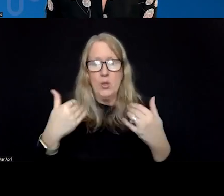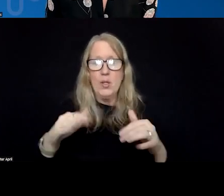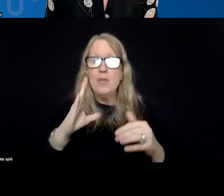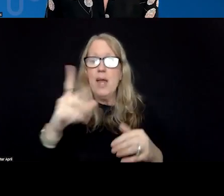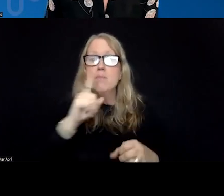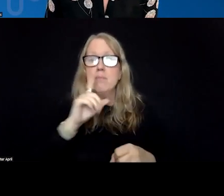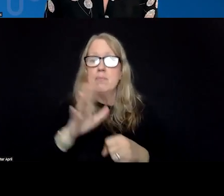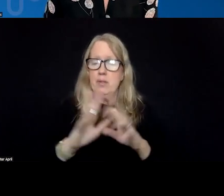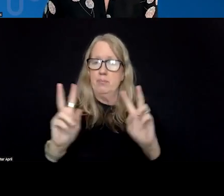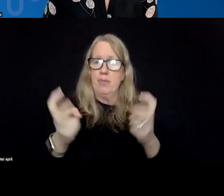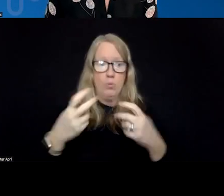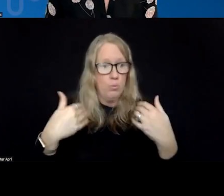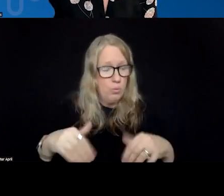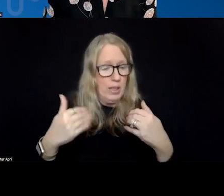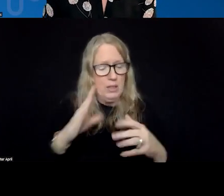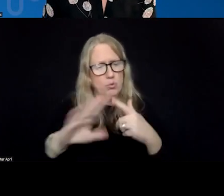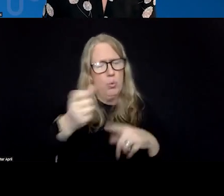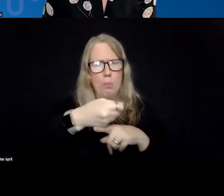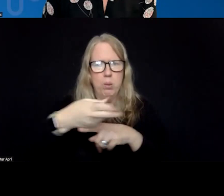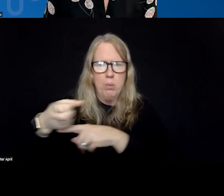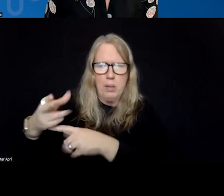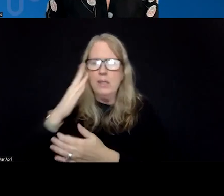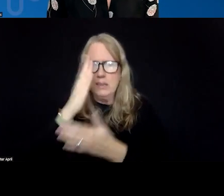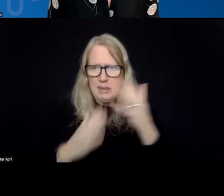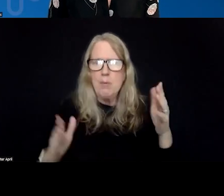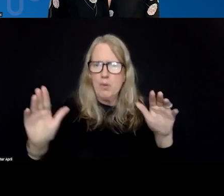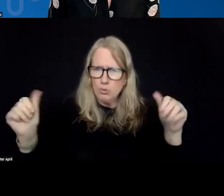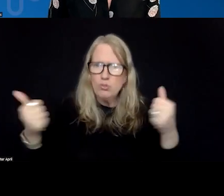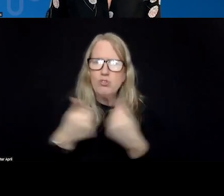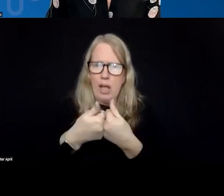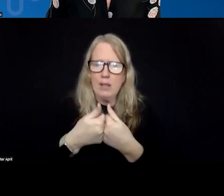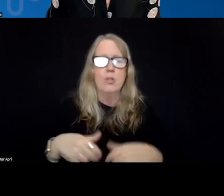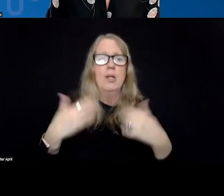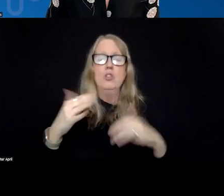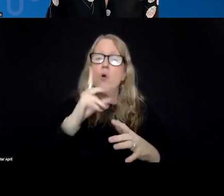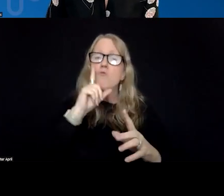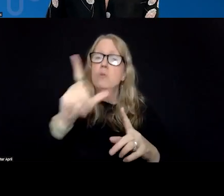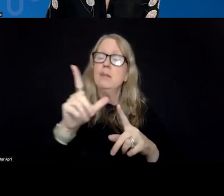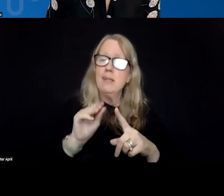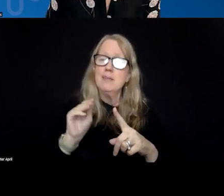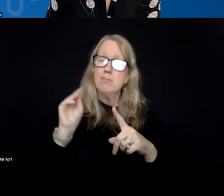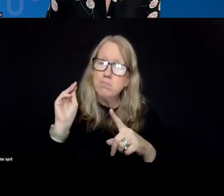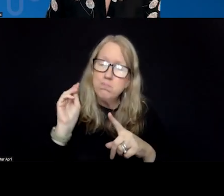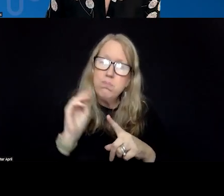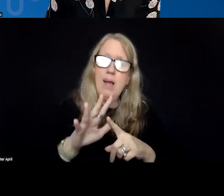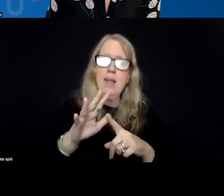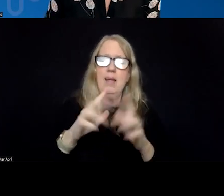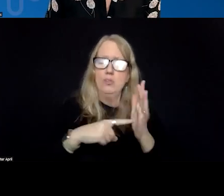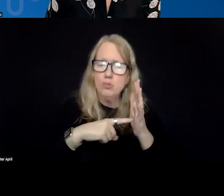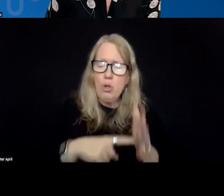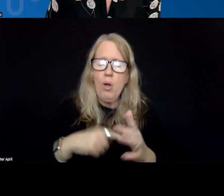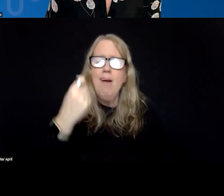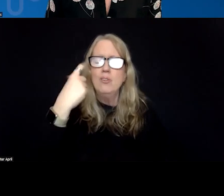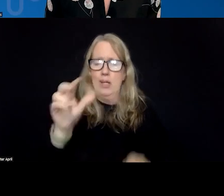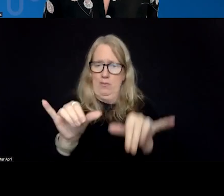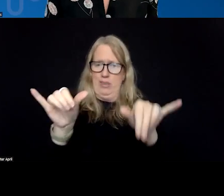promise, frankly, in history to really overcome some of those challenges. And what this really spotlights is that it's important for the systems to